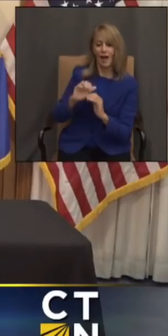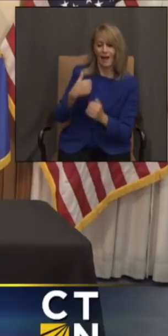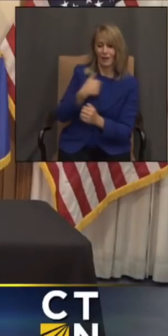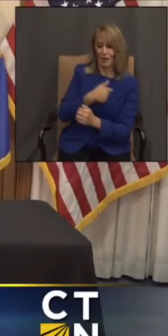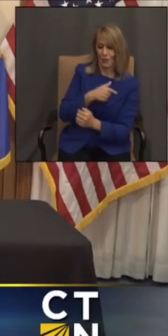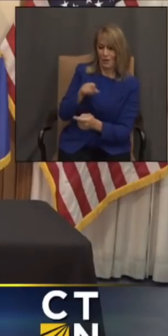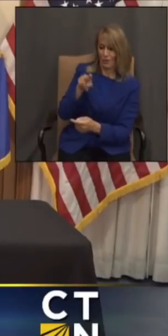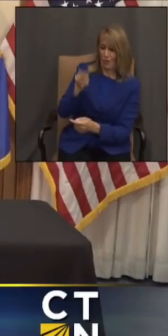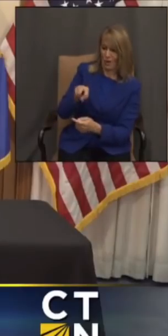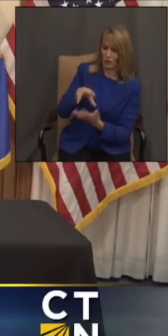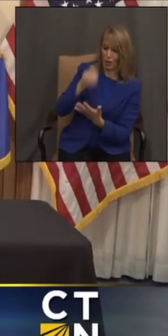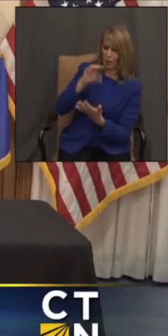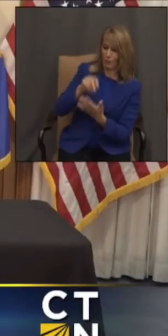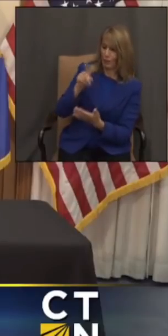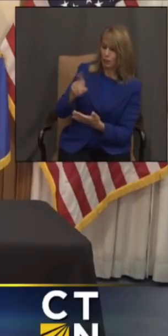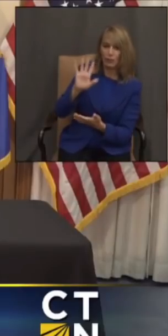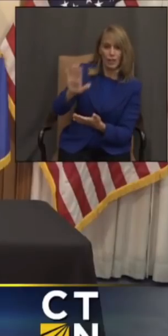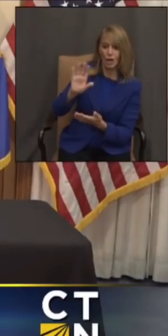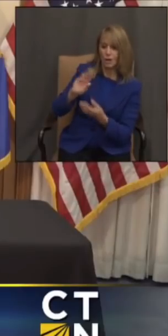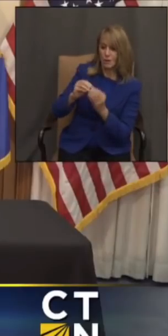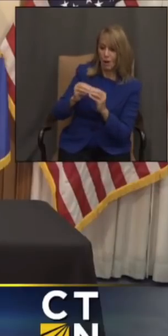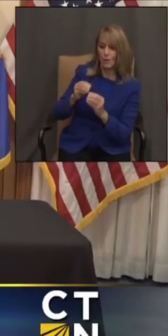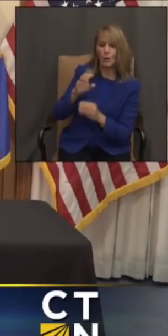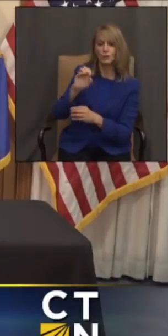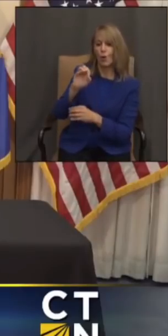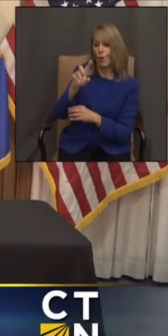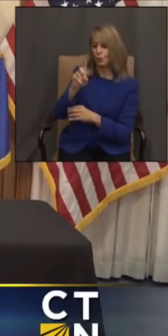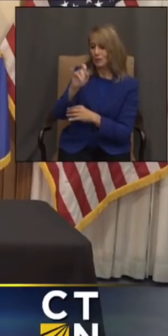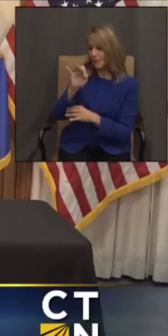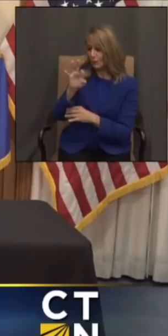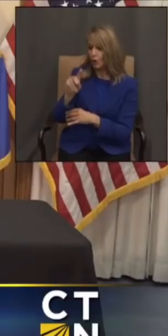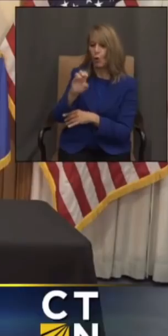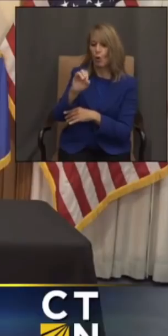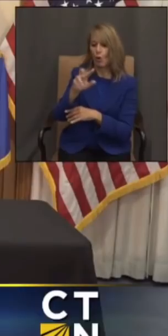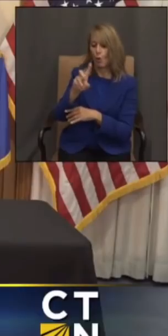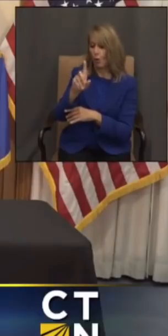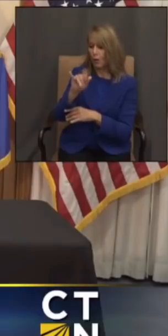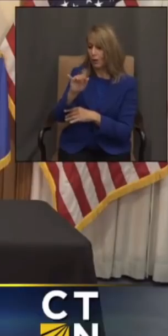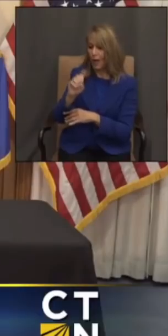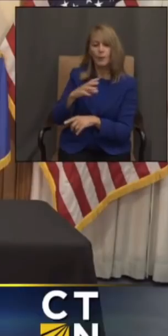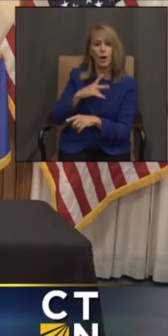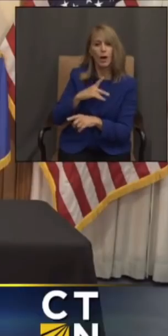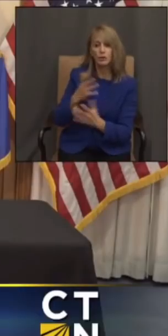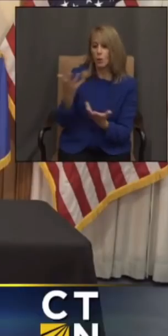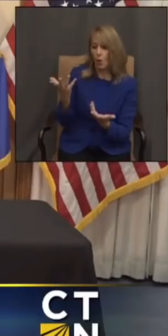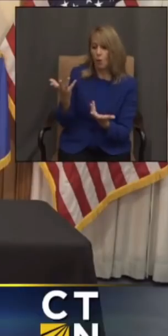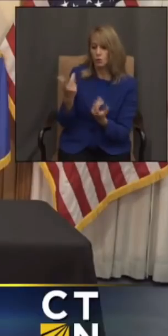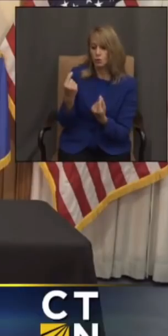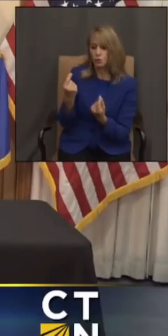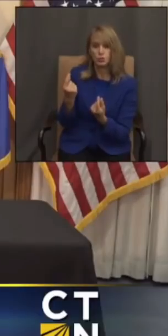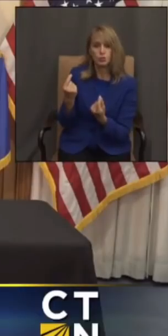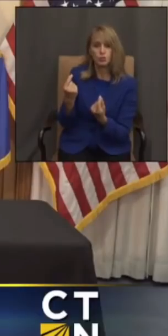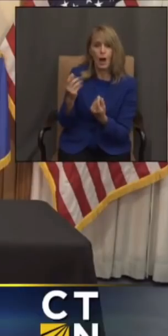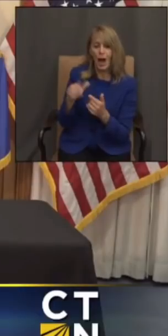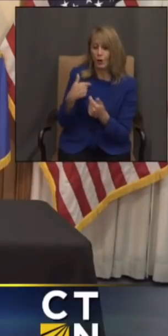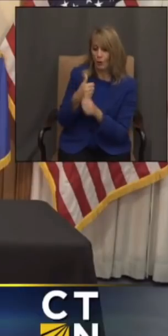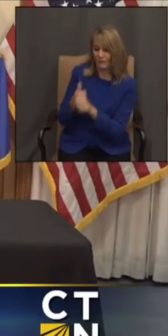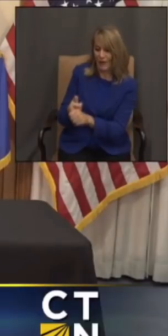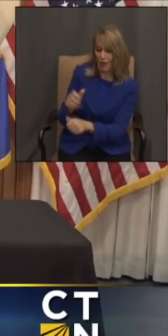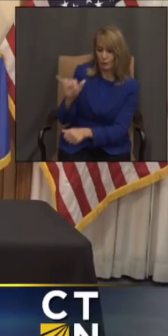learn from, because their numbers, as you pointed out, are outstanding? What do you think, Josh? That's more your neck of the woods.